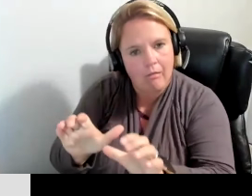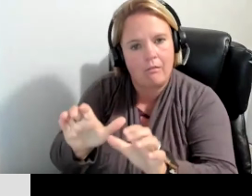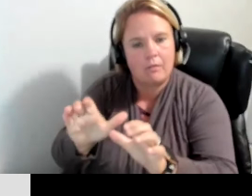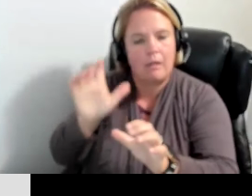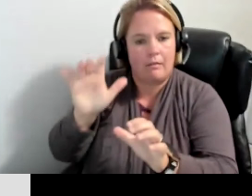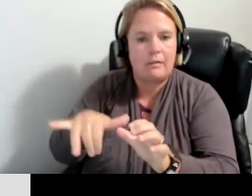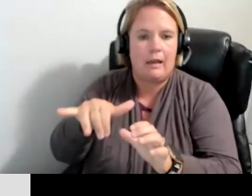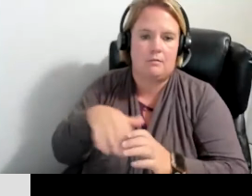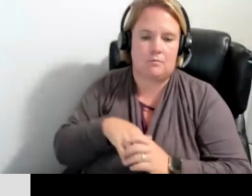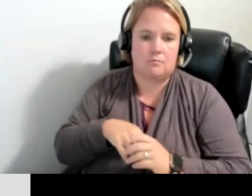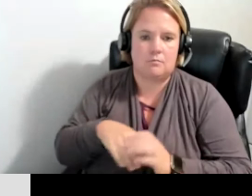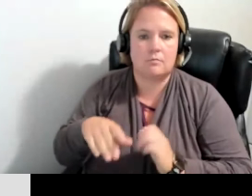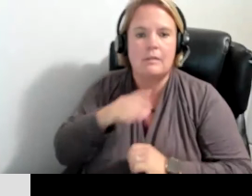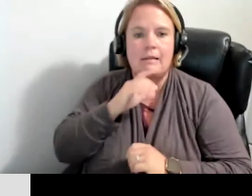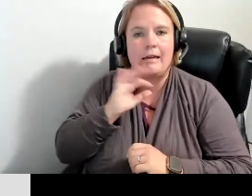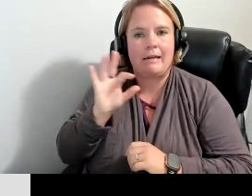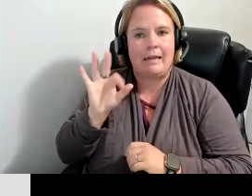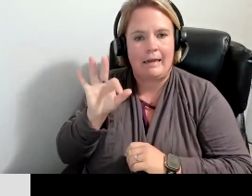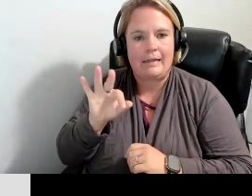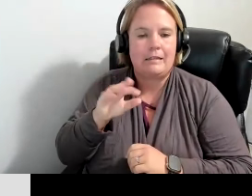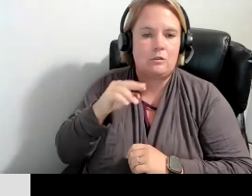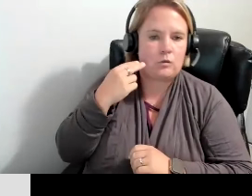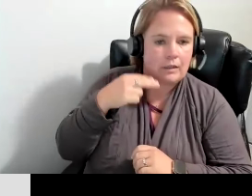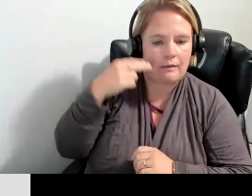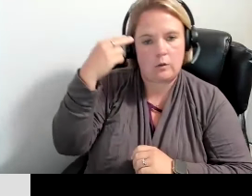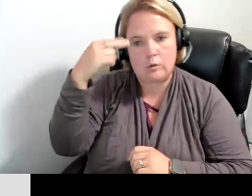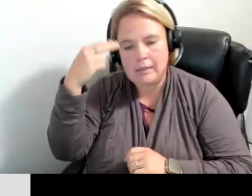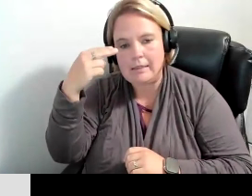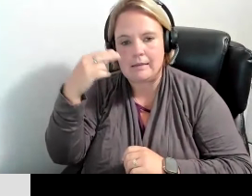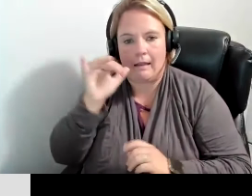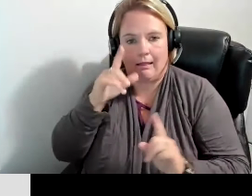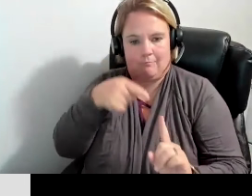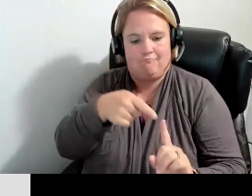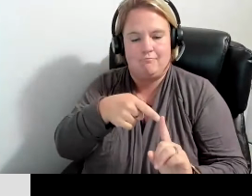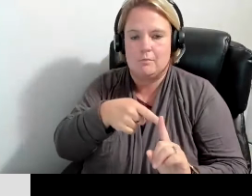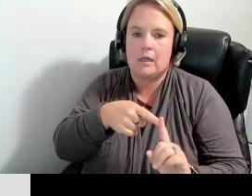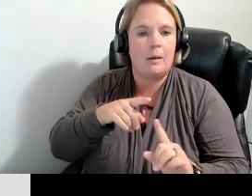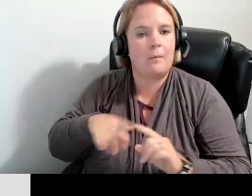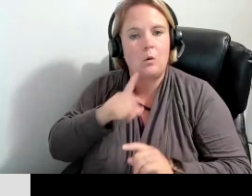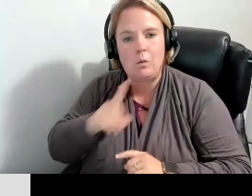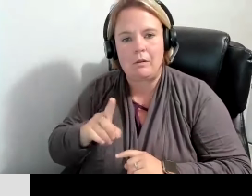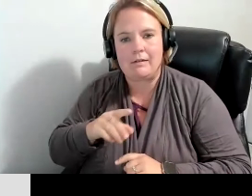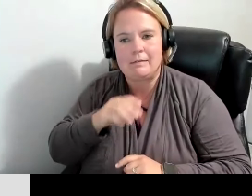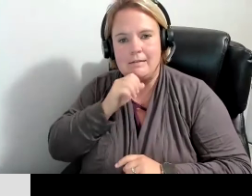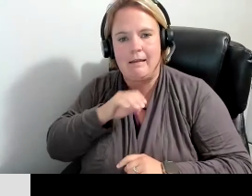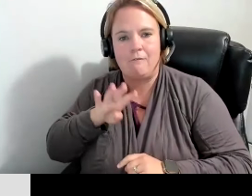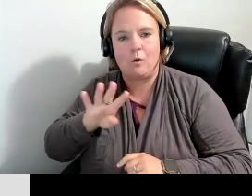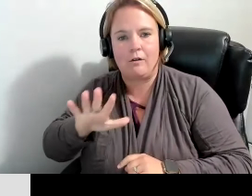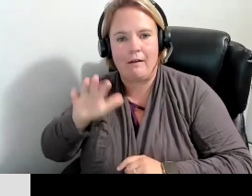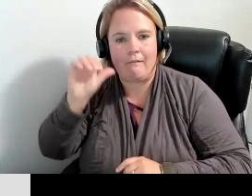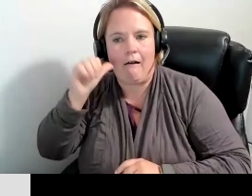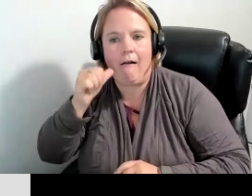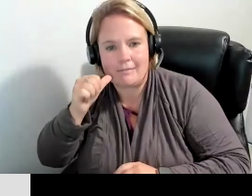that 19-year-old niece or nephew, but a lot of times this is the 45-year-old aunt who needs